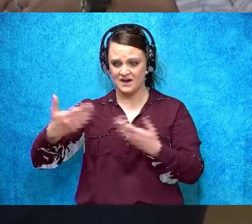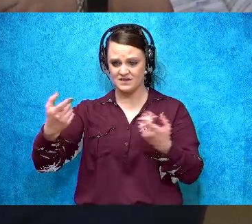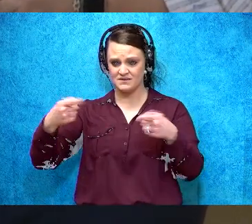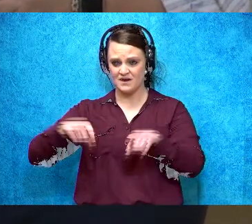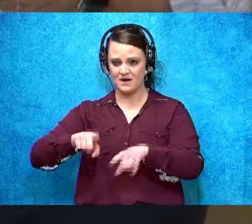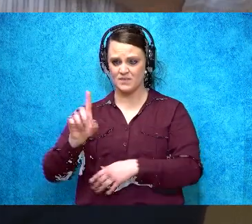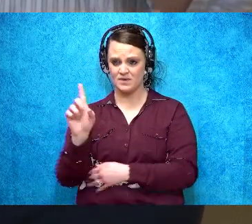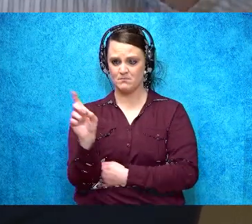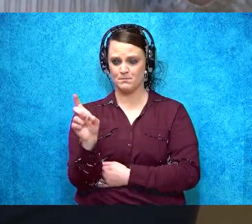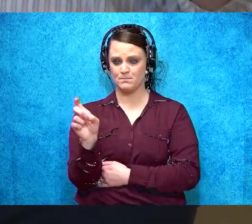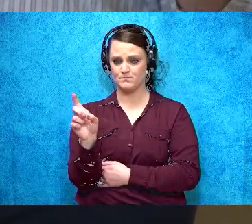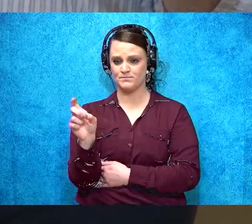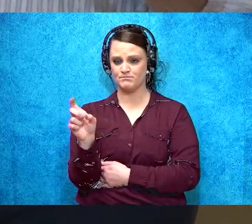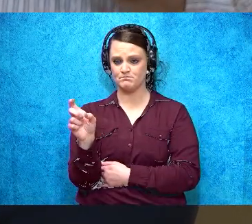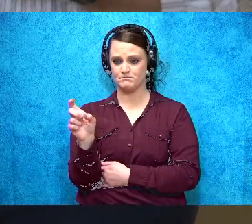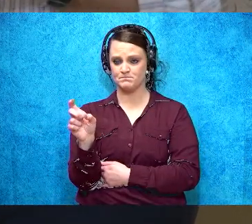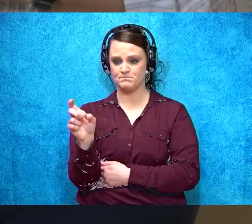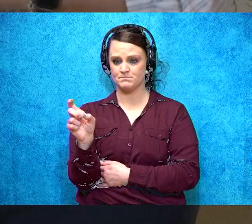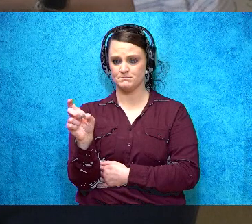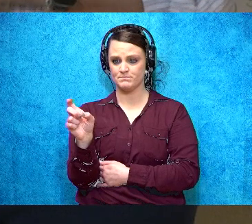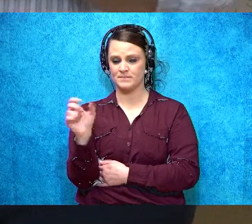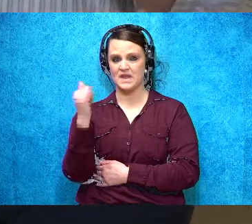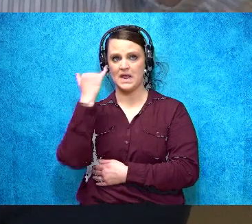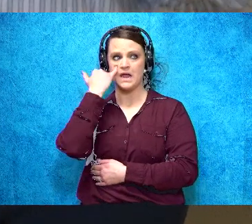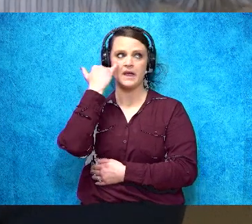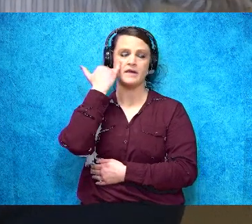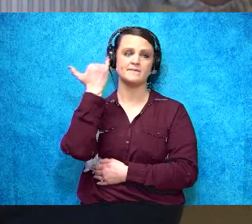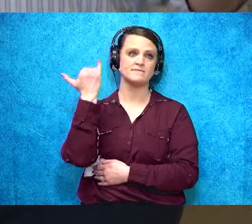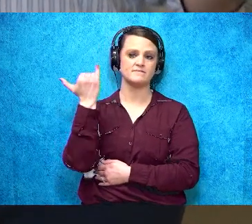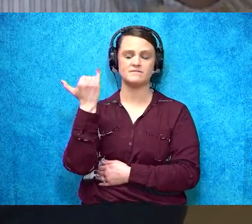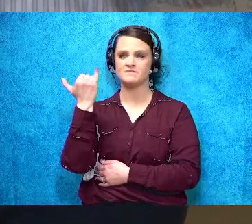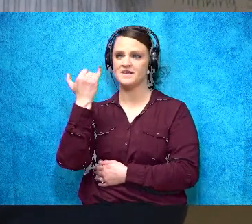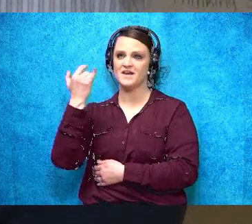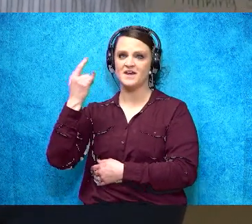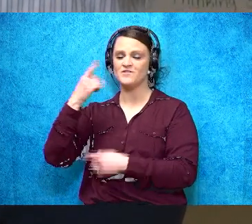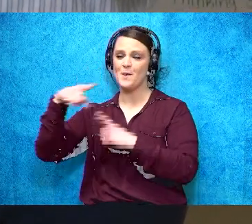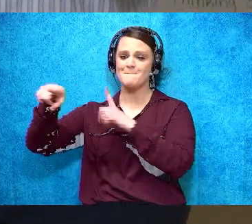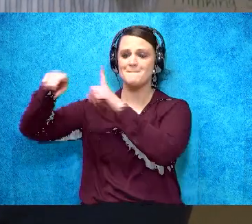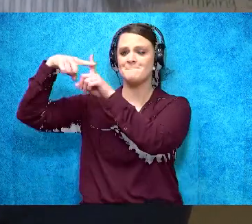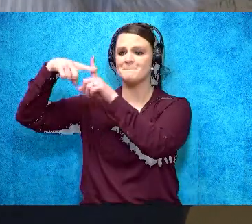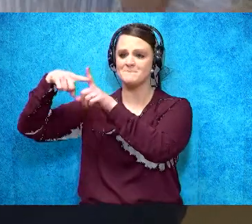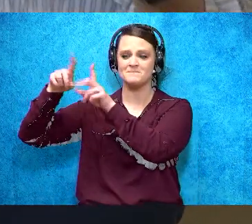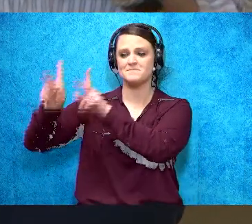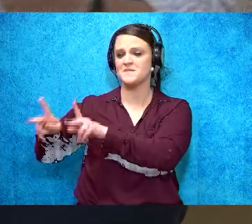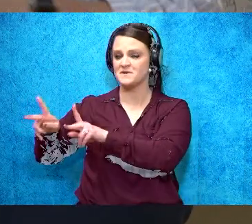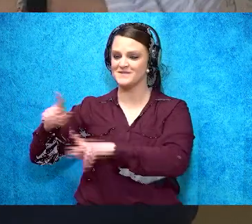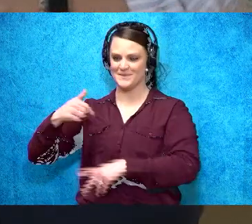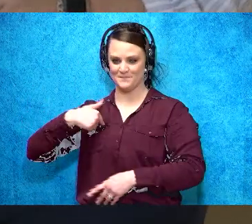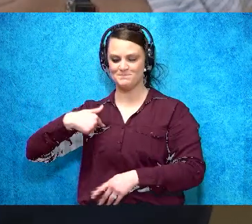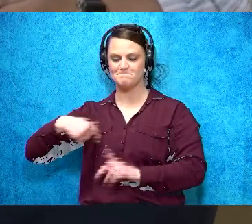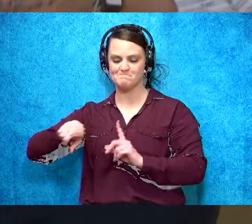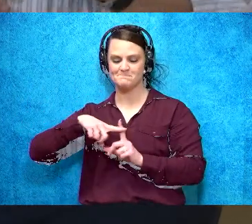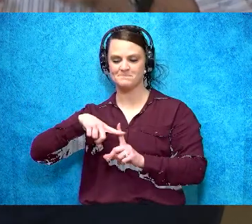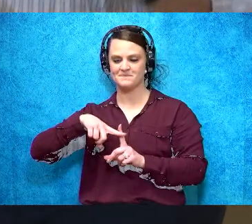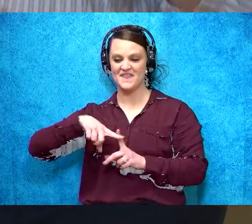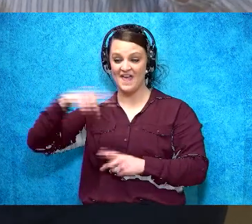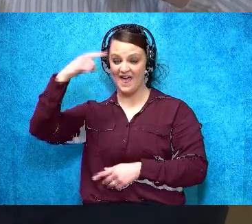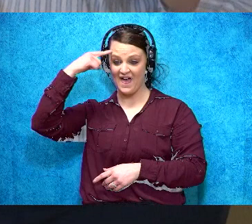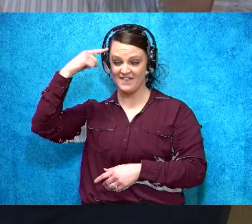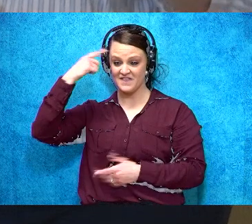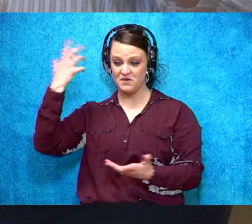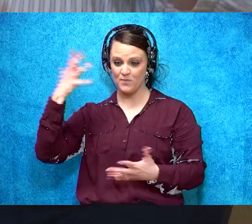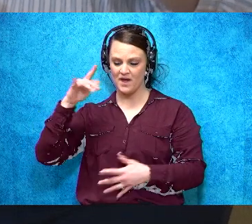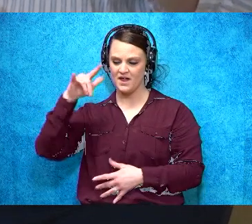next? If you are an optimistic person like I am, I think they land the